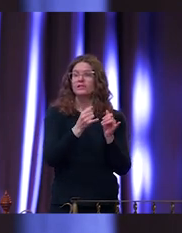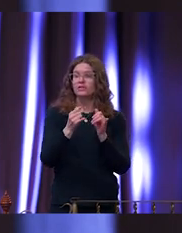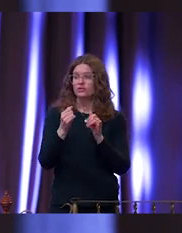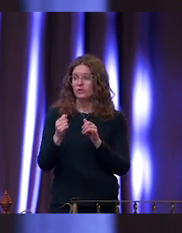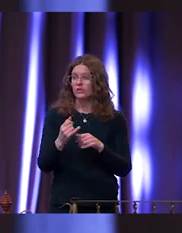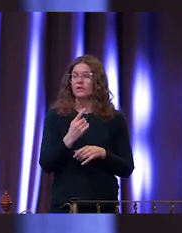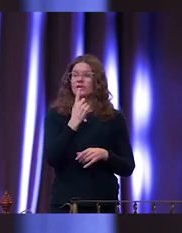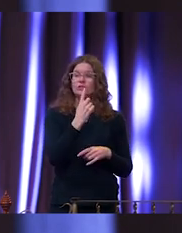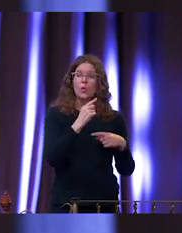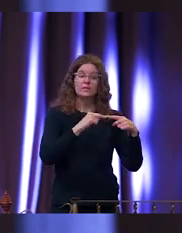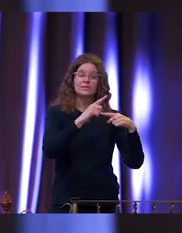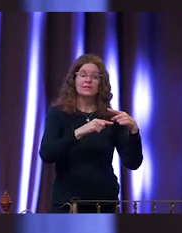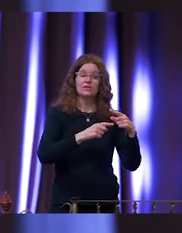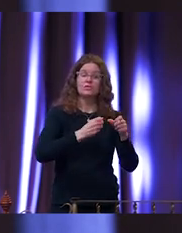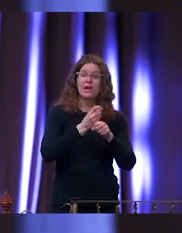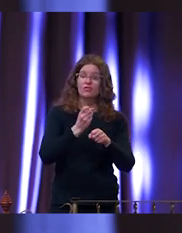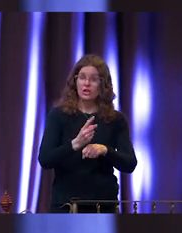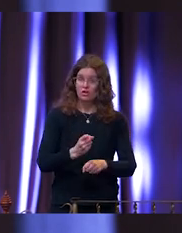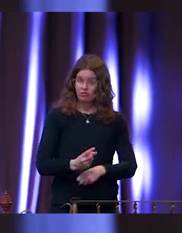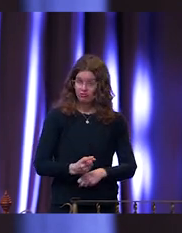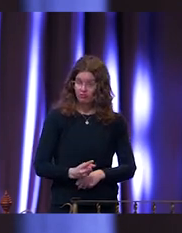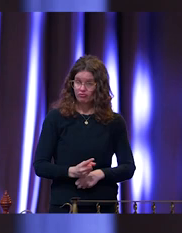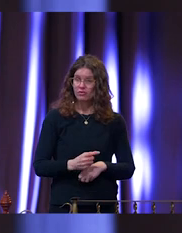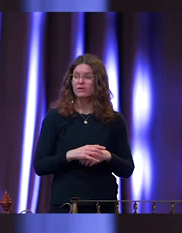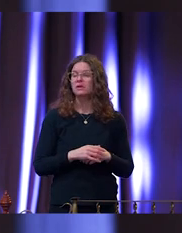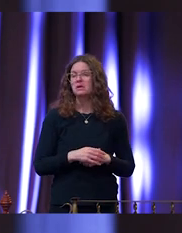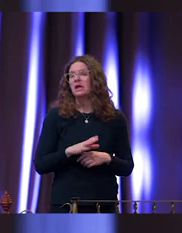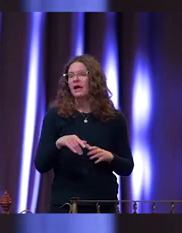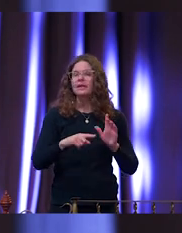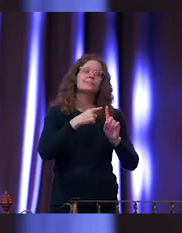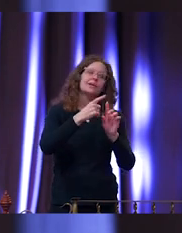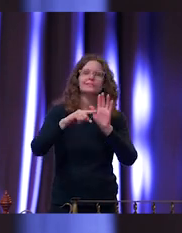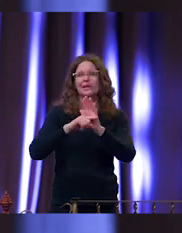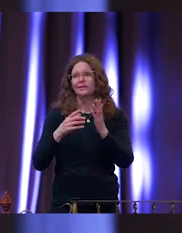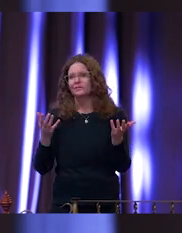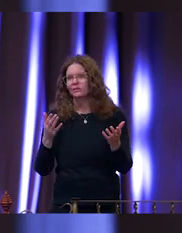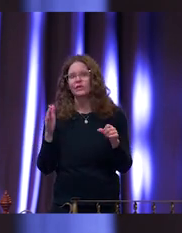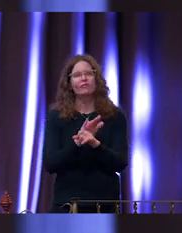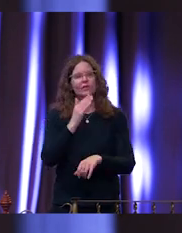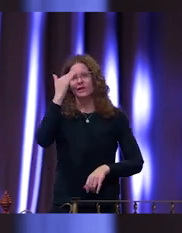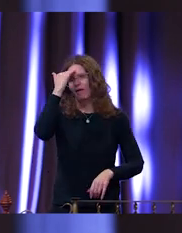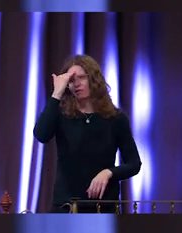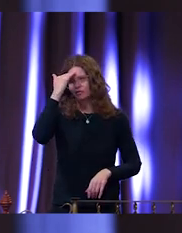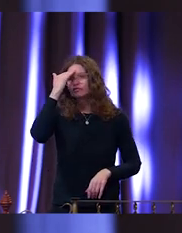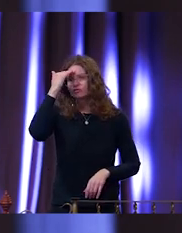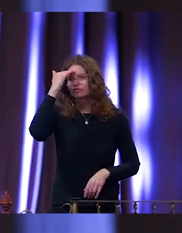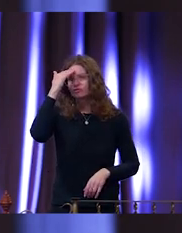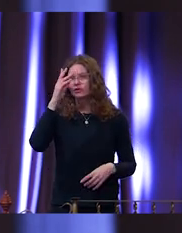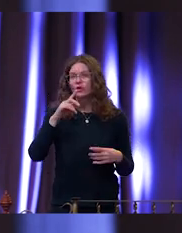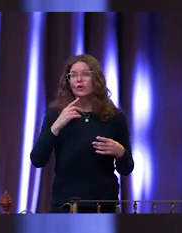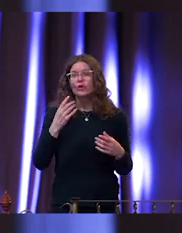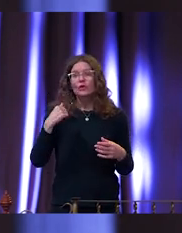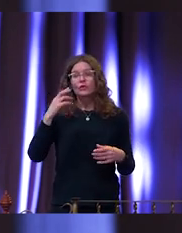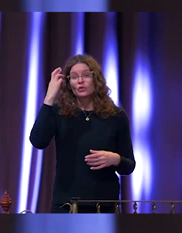per year, and that is good and bad, right? We fully acknowledge that. The reason why we went this direction is because